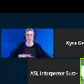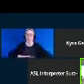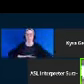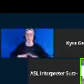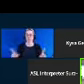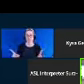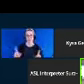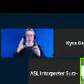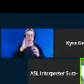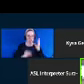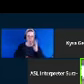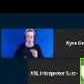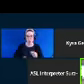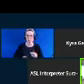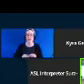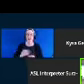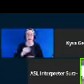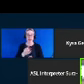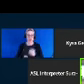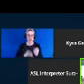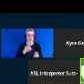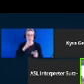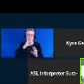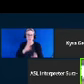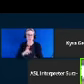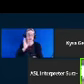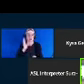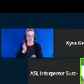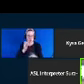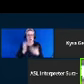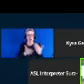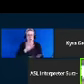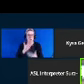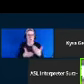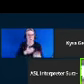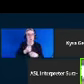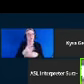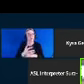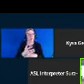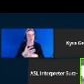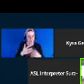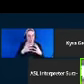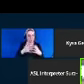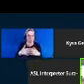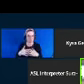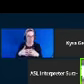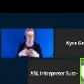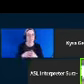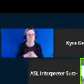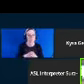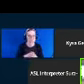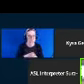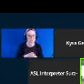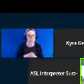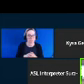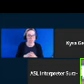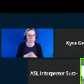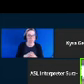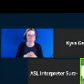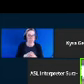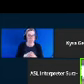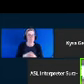Those emotional responses do take a toll. And in the mass casualty incident response world, it's